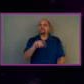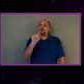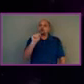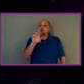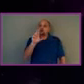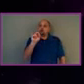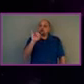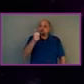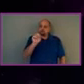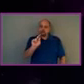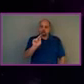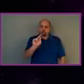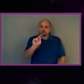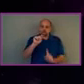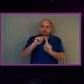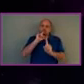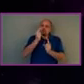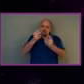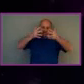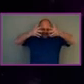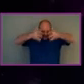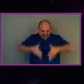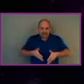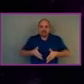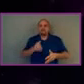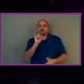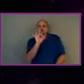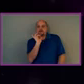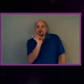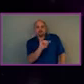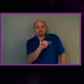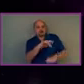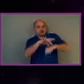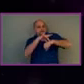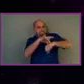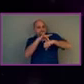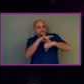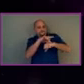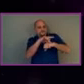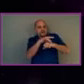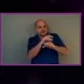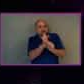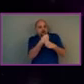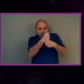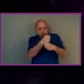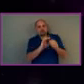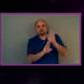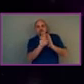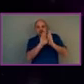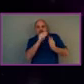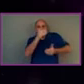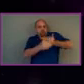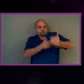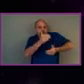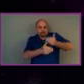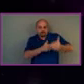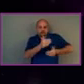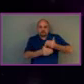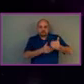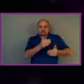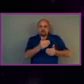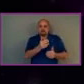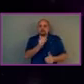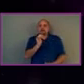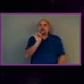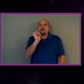are really the remnant of that planetary formation process that formed